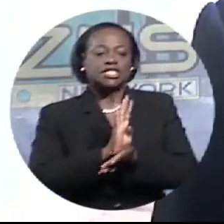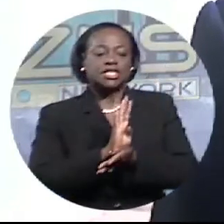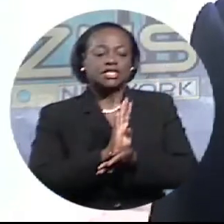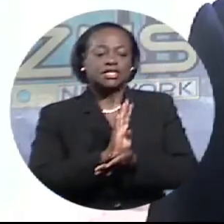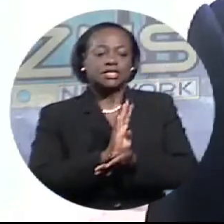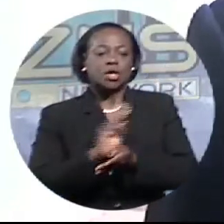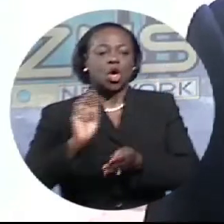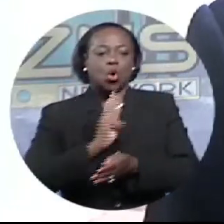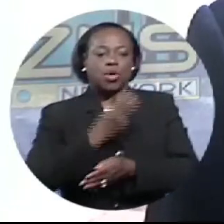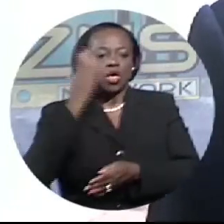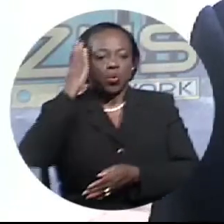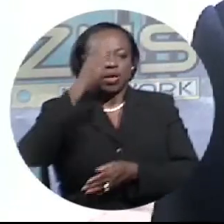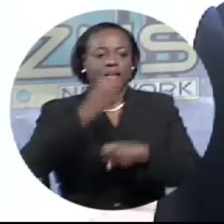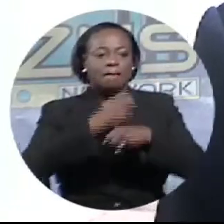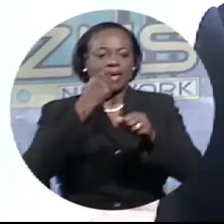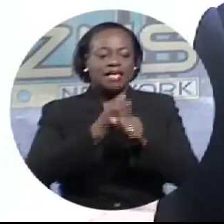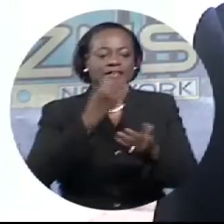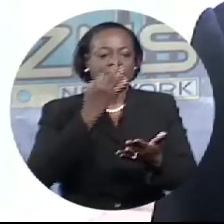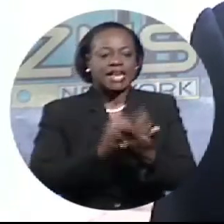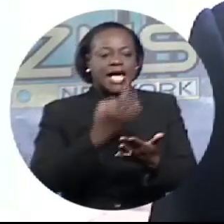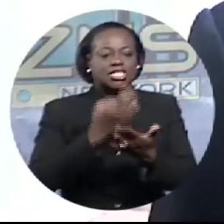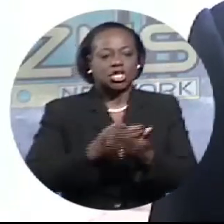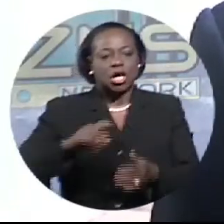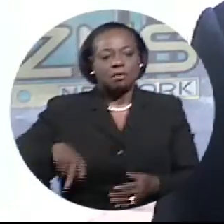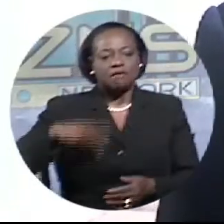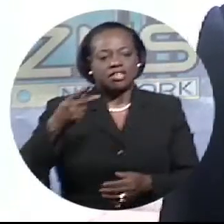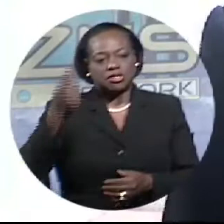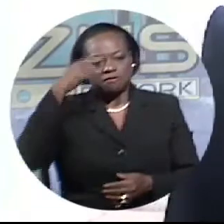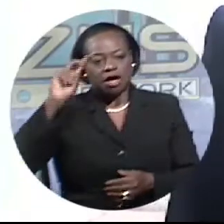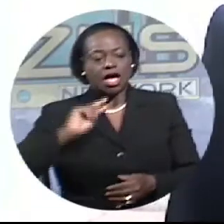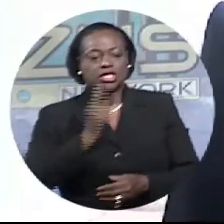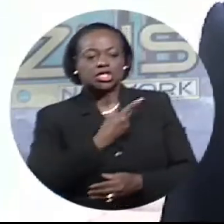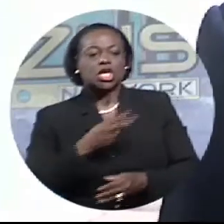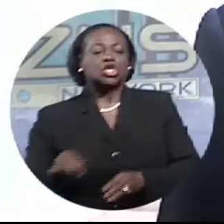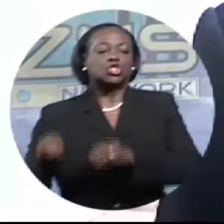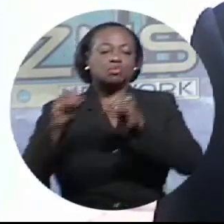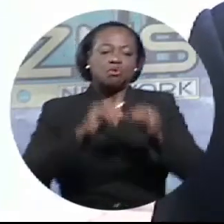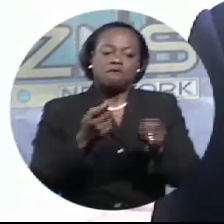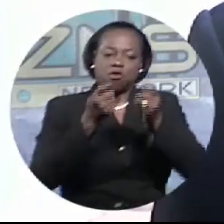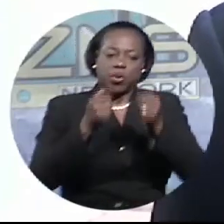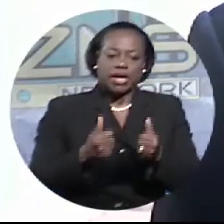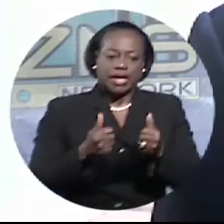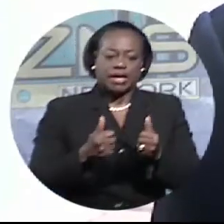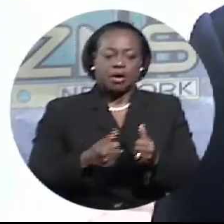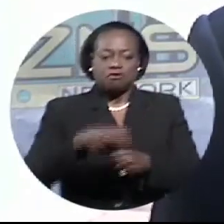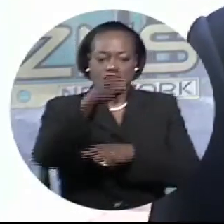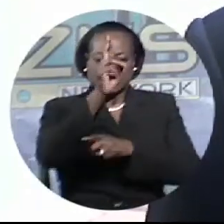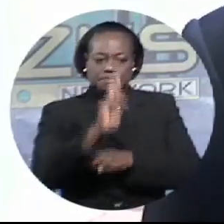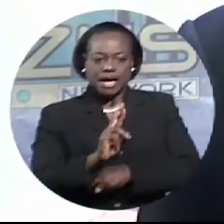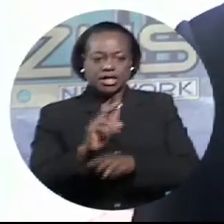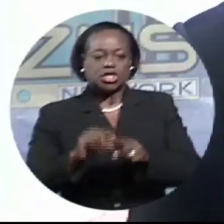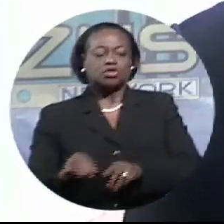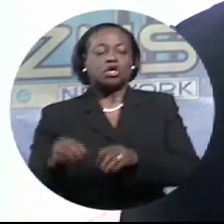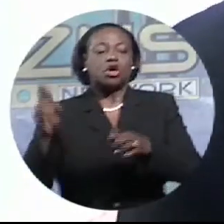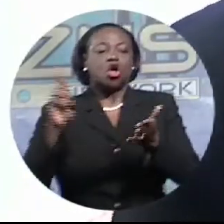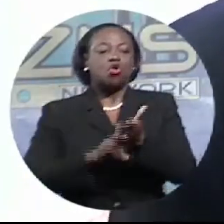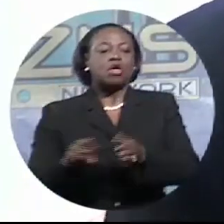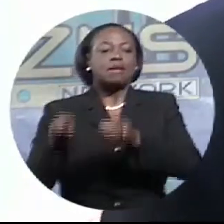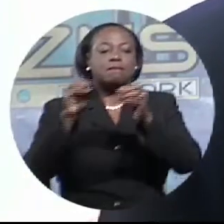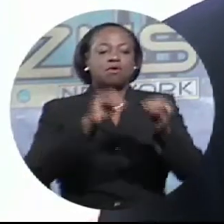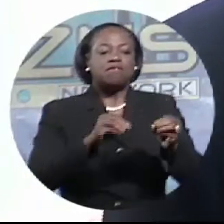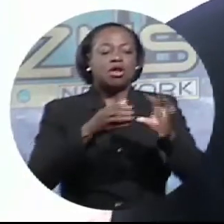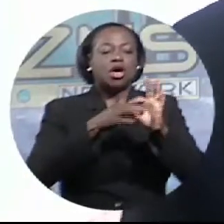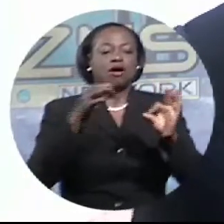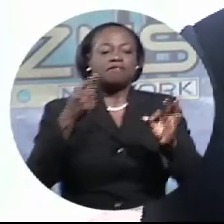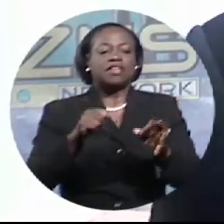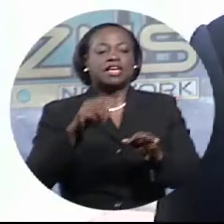make financial provisions for us to move post speedily with respect to the removal of those facilities and not